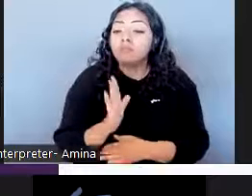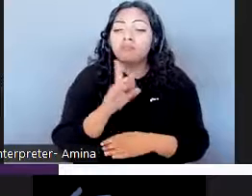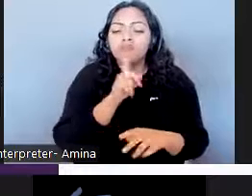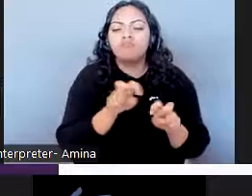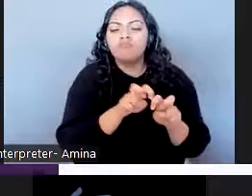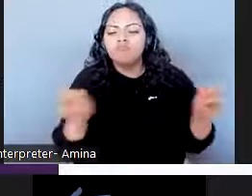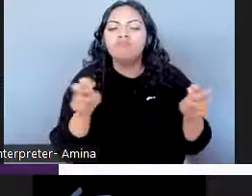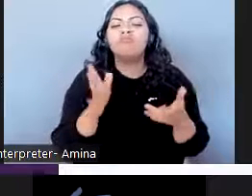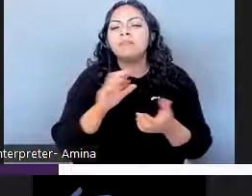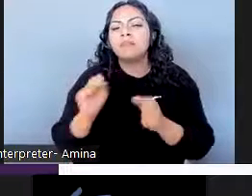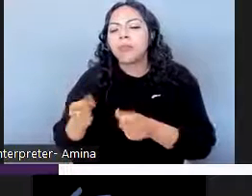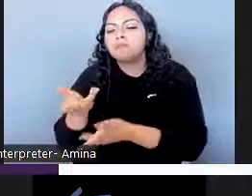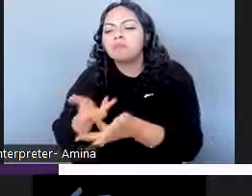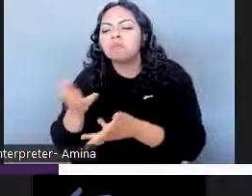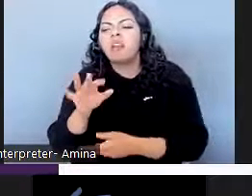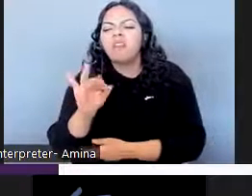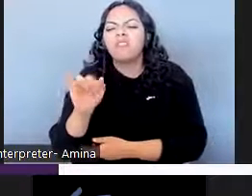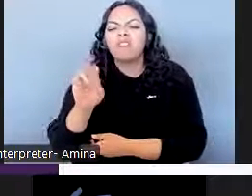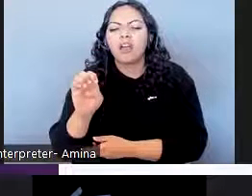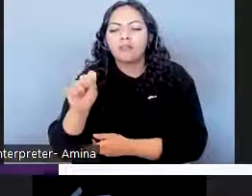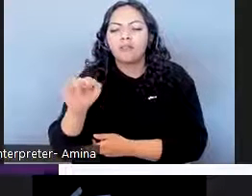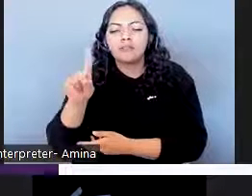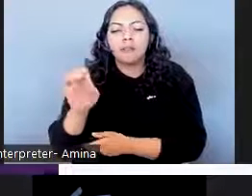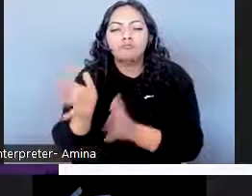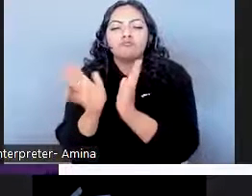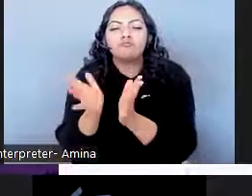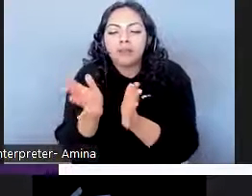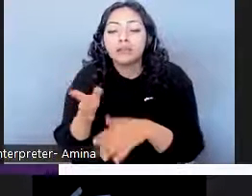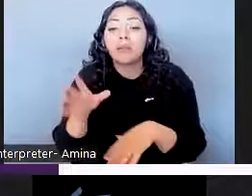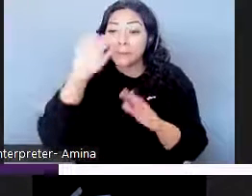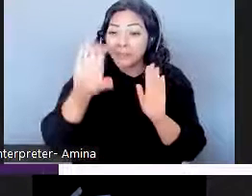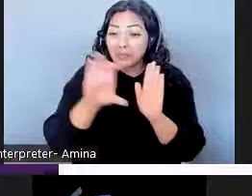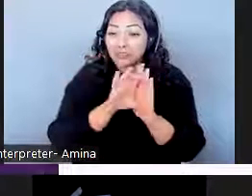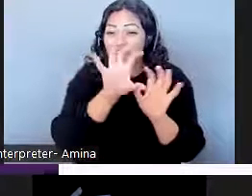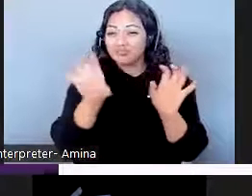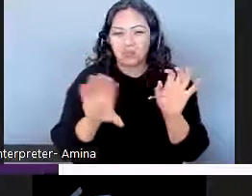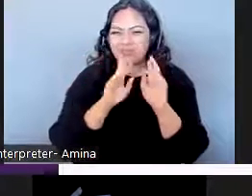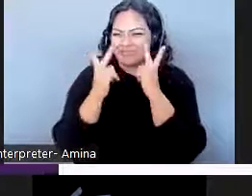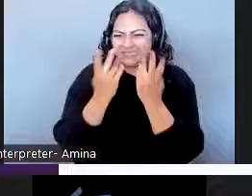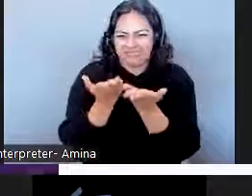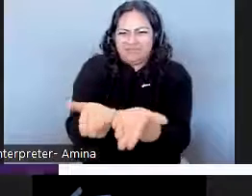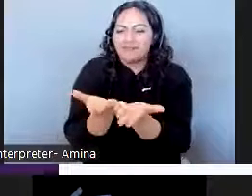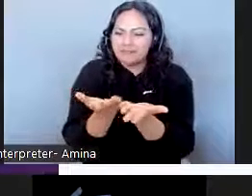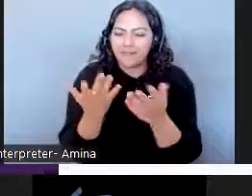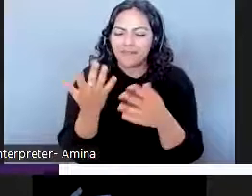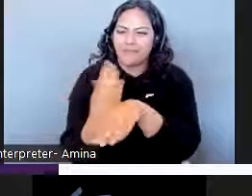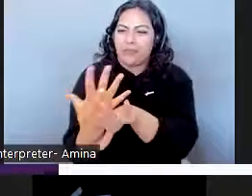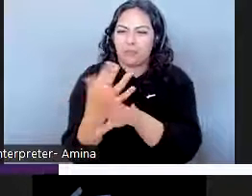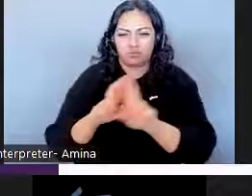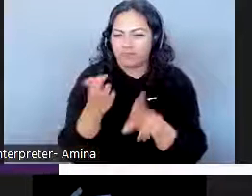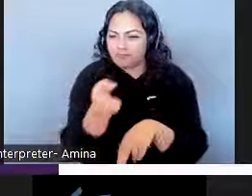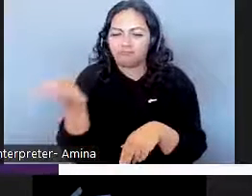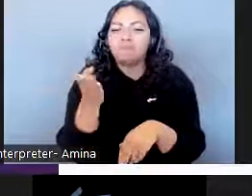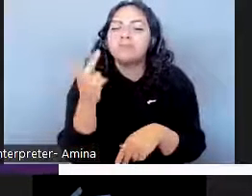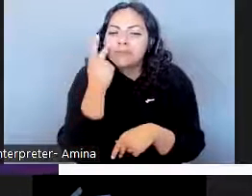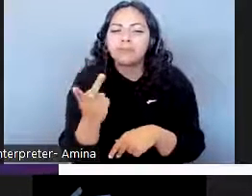chat, everyone's images will be visible so we can have that sort of informal discussion. As I mentioned, we have our